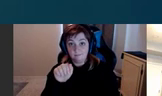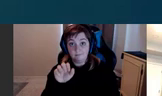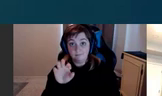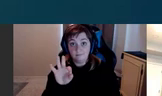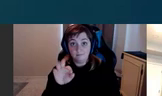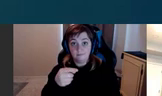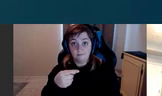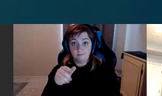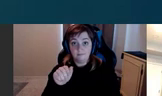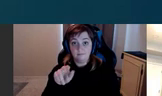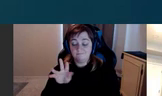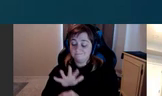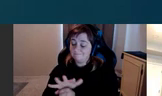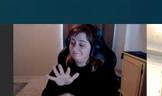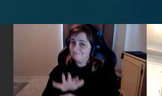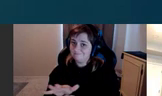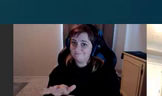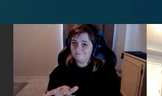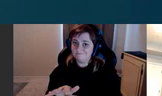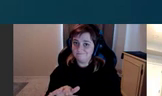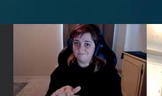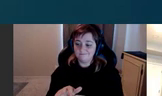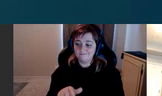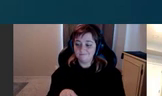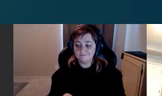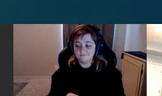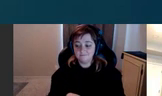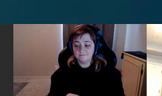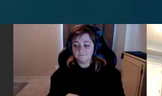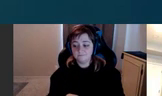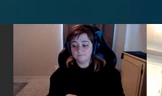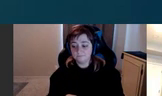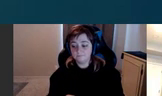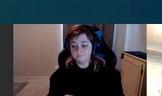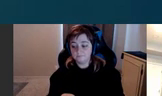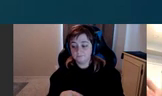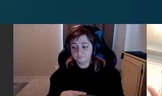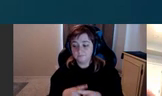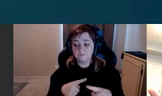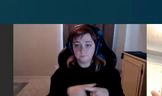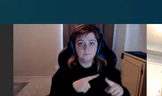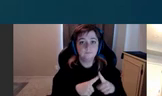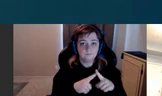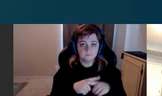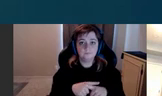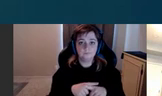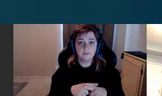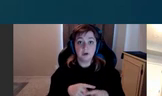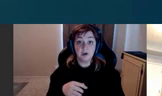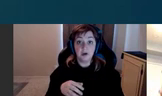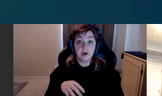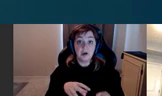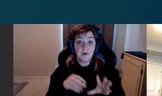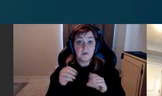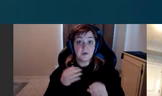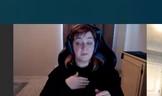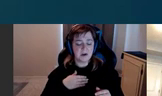I had a life between cross cultures. In my house, I had the Afghan culture. Outside of my house, you know,